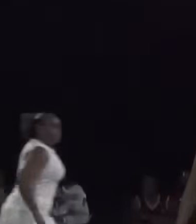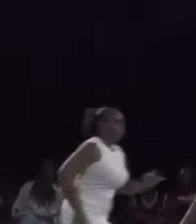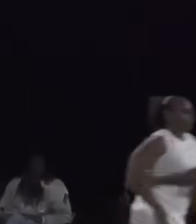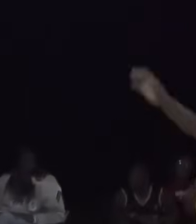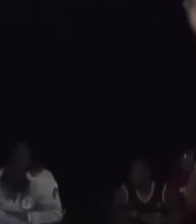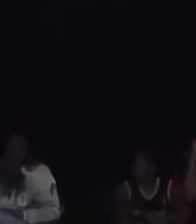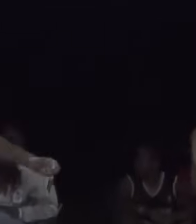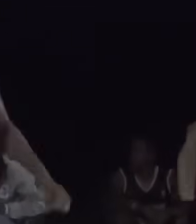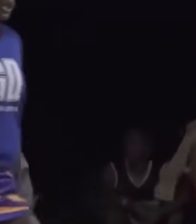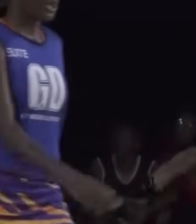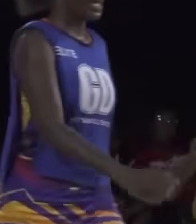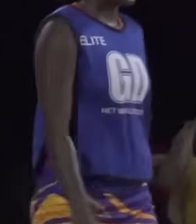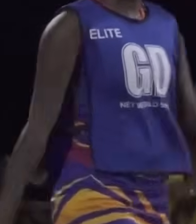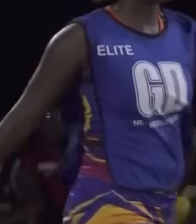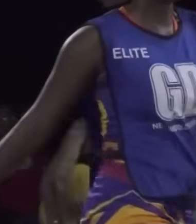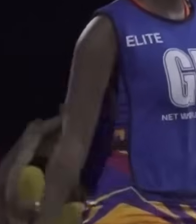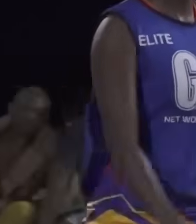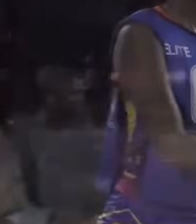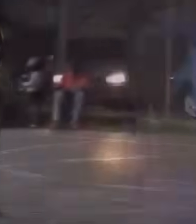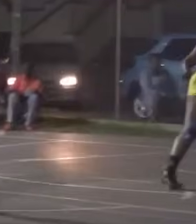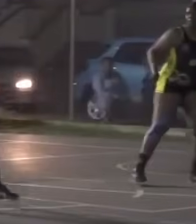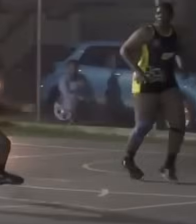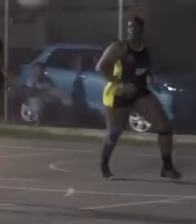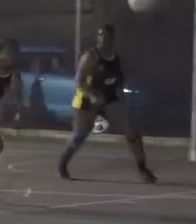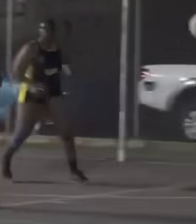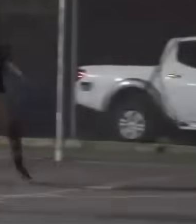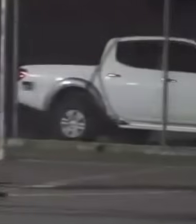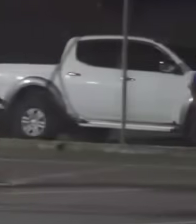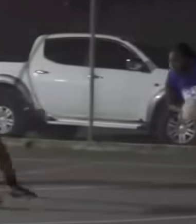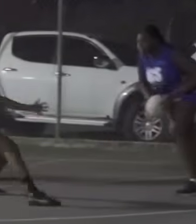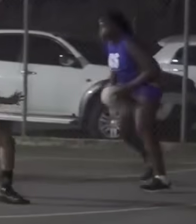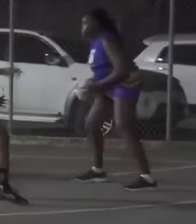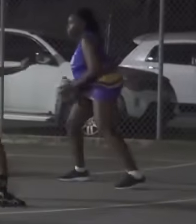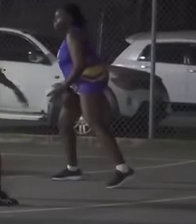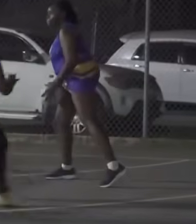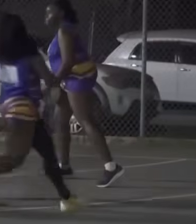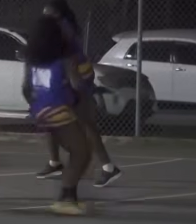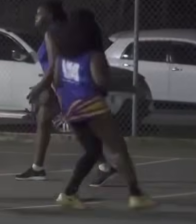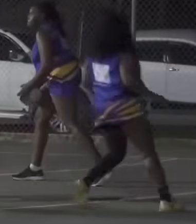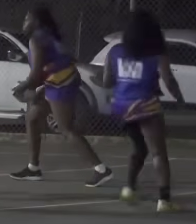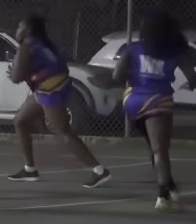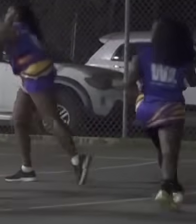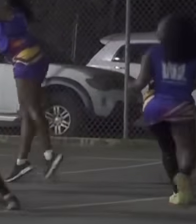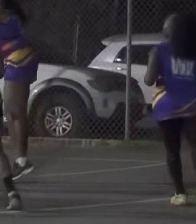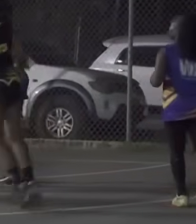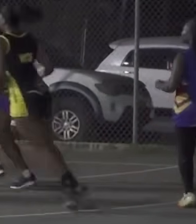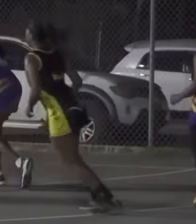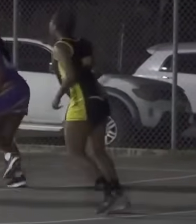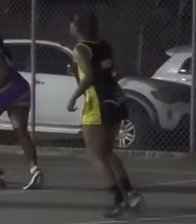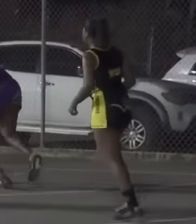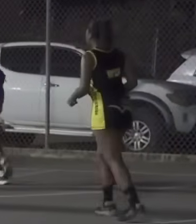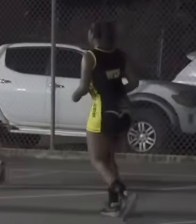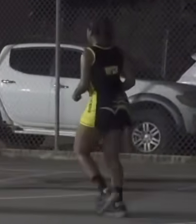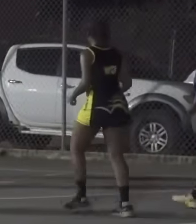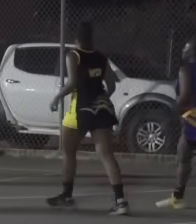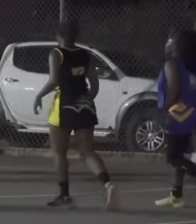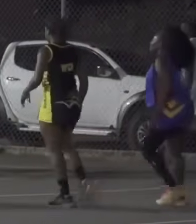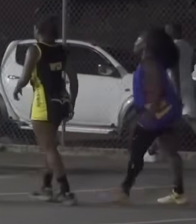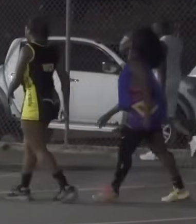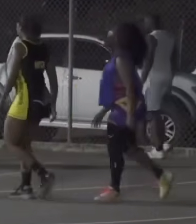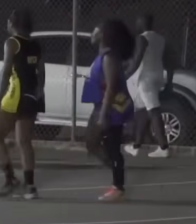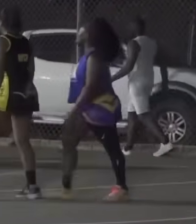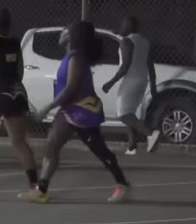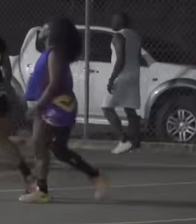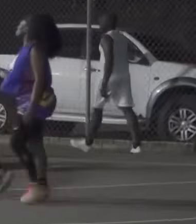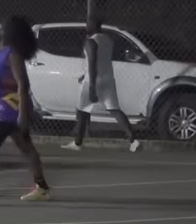4, 31-28. But Villa came back in a game where the lead changed hands on several occasions, and